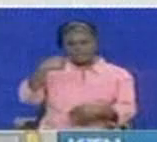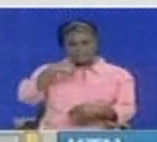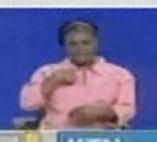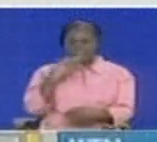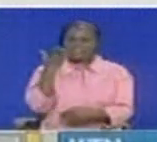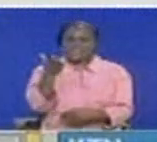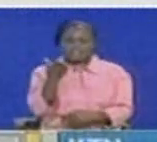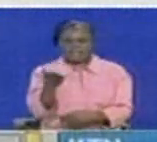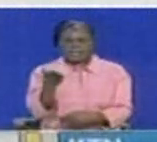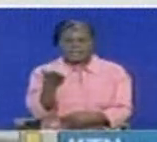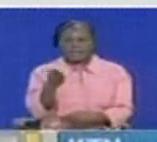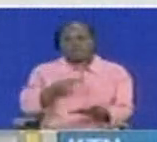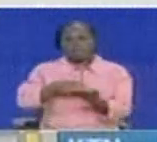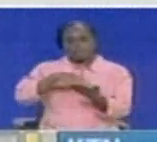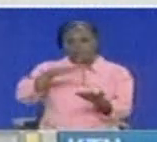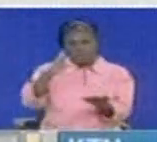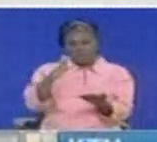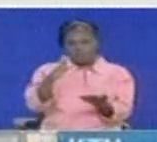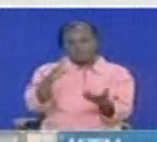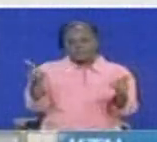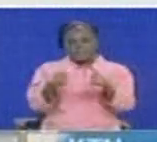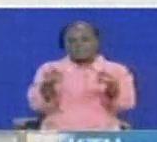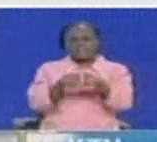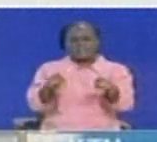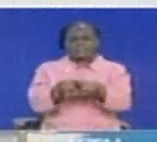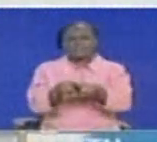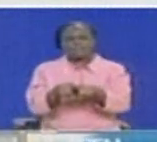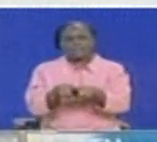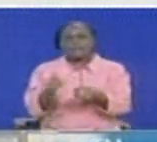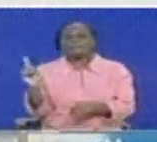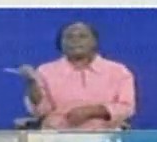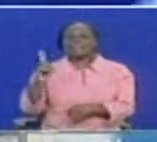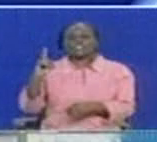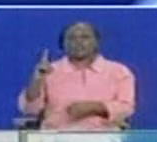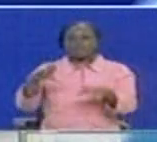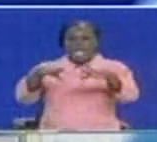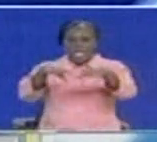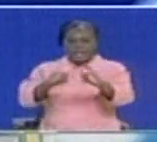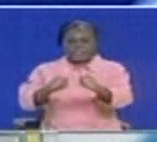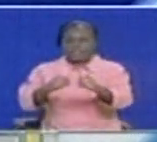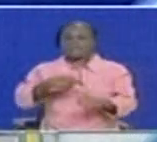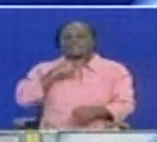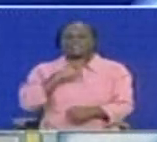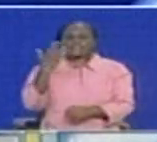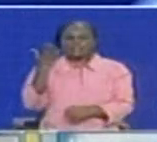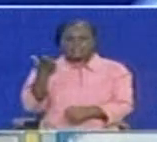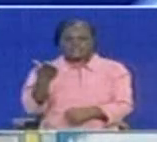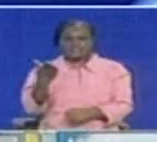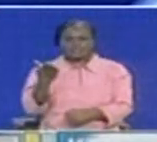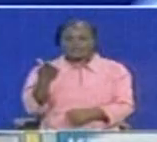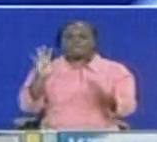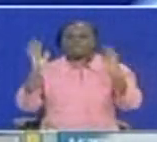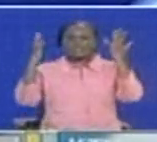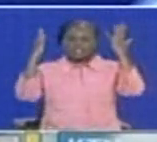museum at that time, so more or less. The then Minister of Heritage visited the Smithsonian